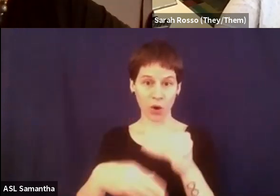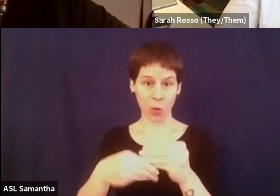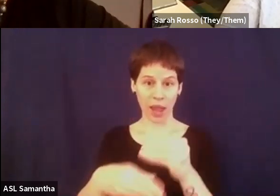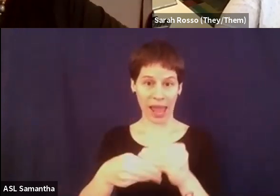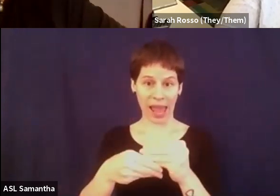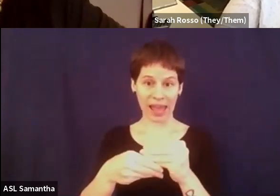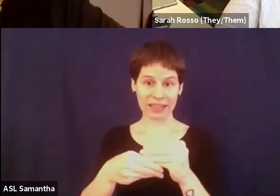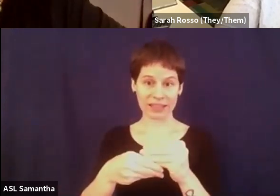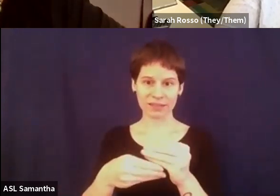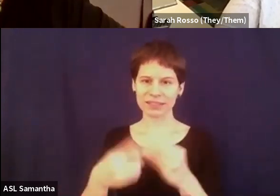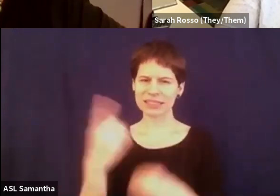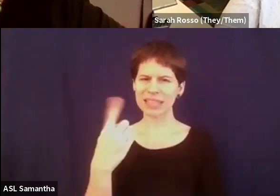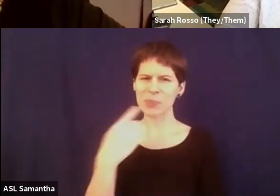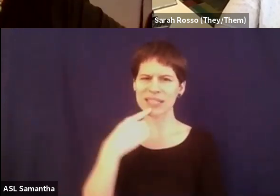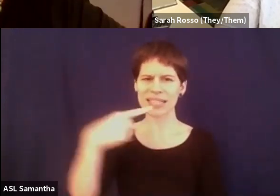said PFLAG.